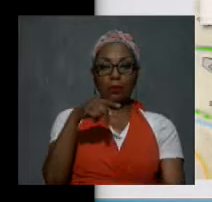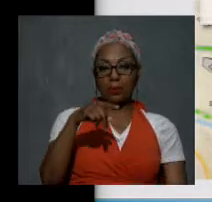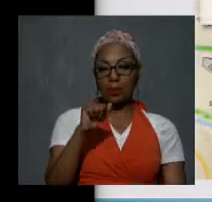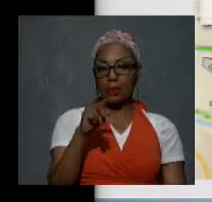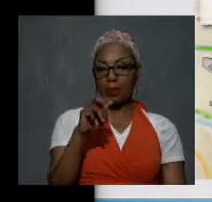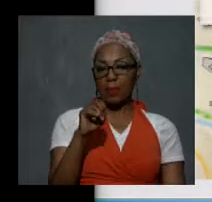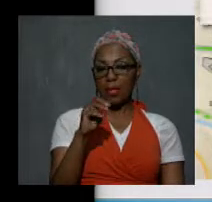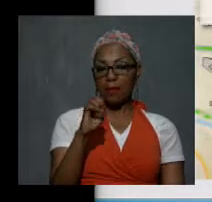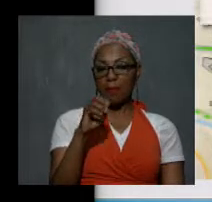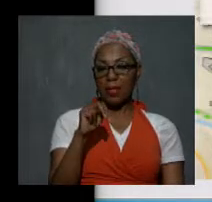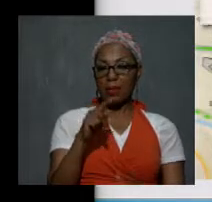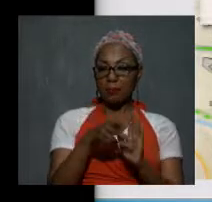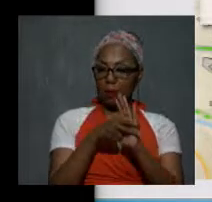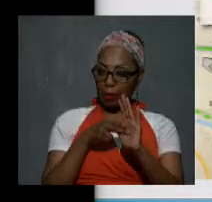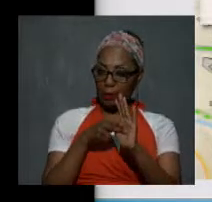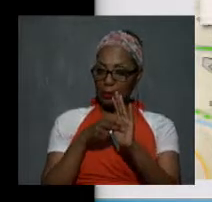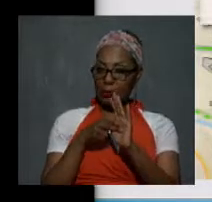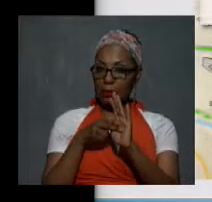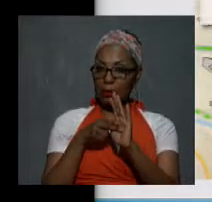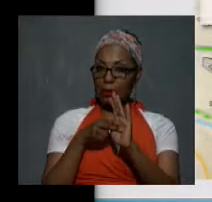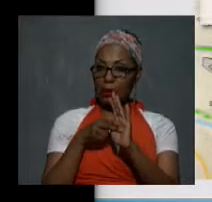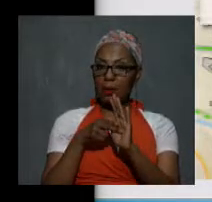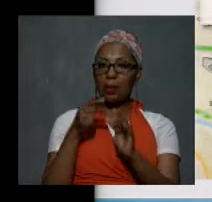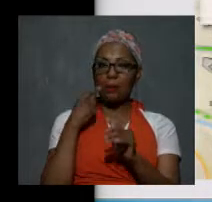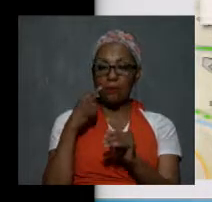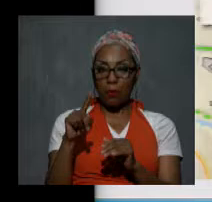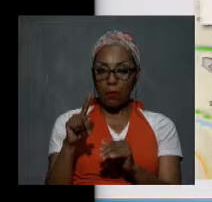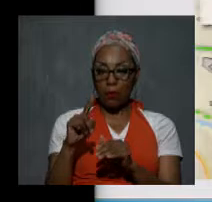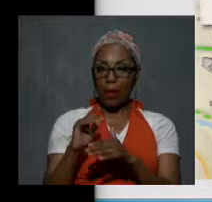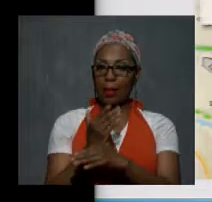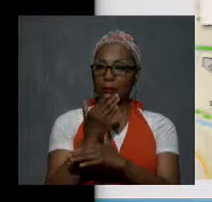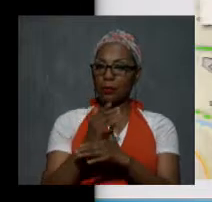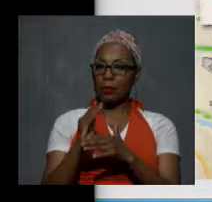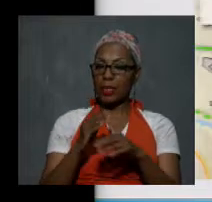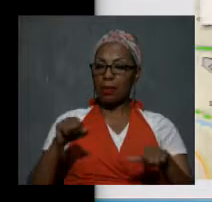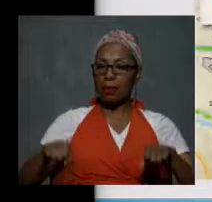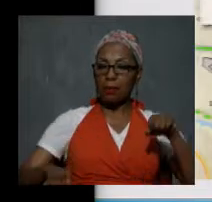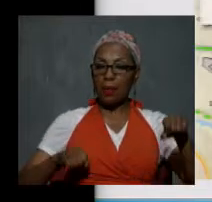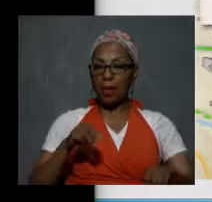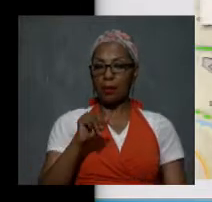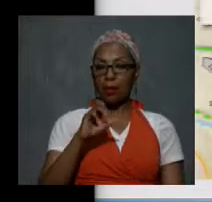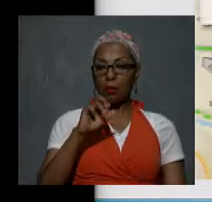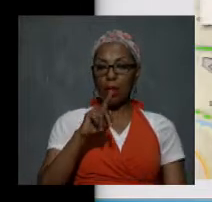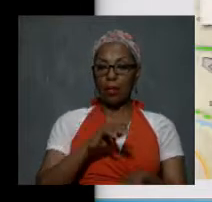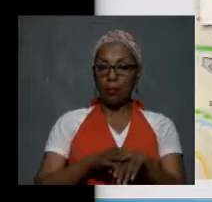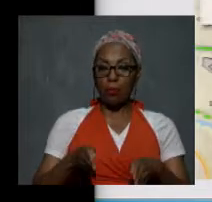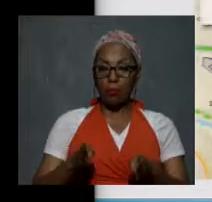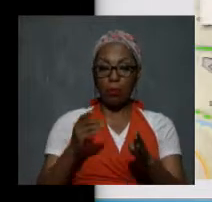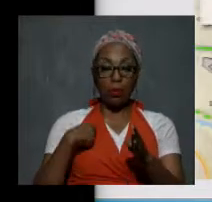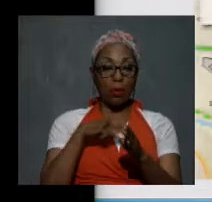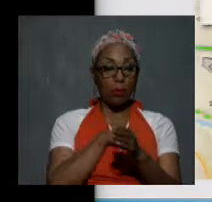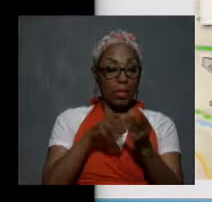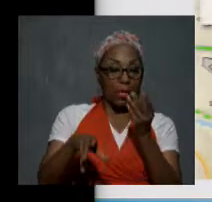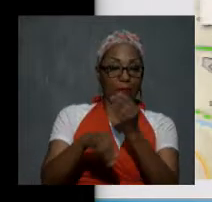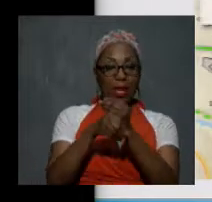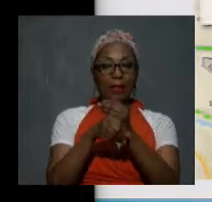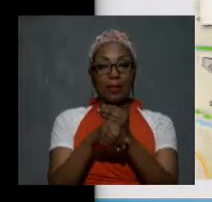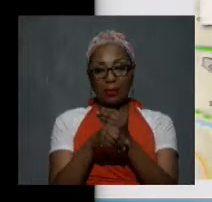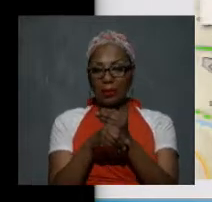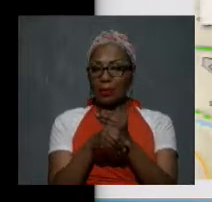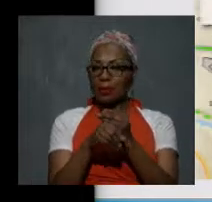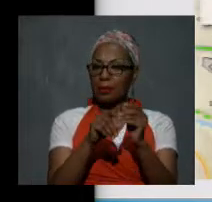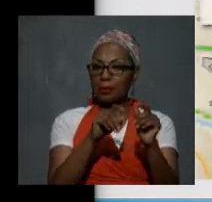to designate that as a shared bike route on the road. We have added Shero